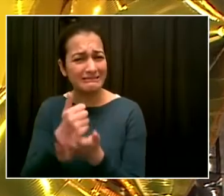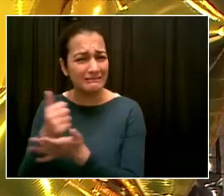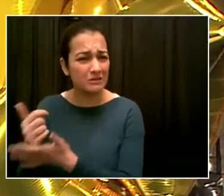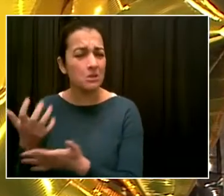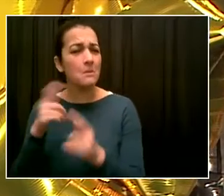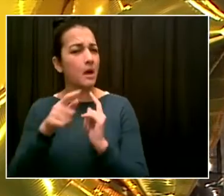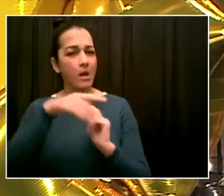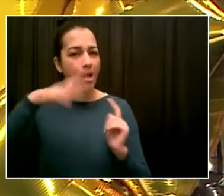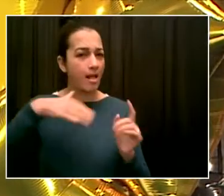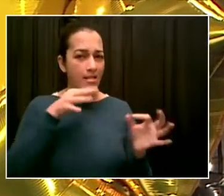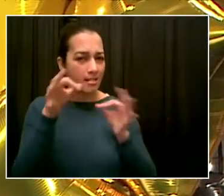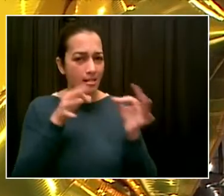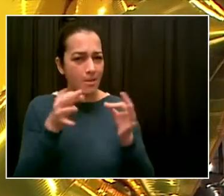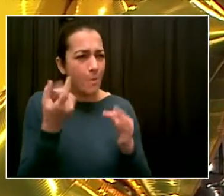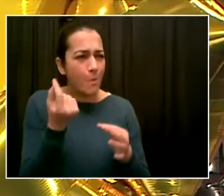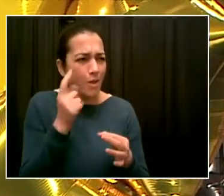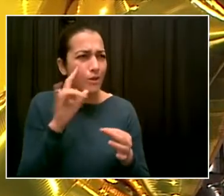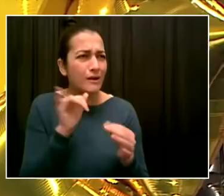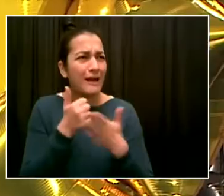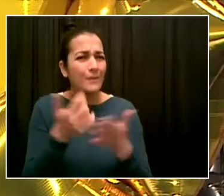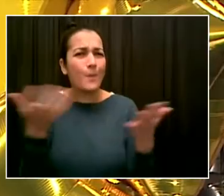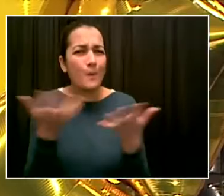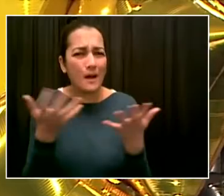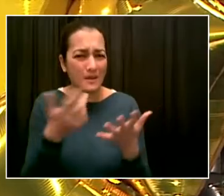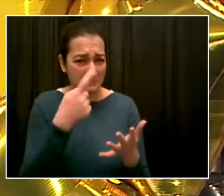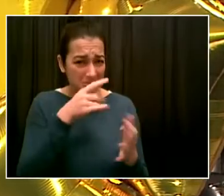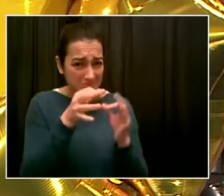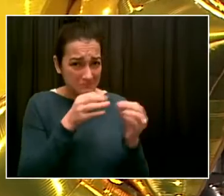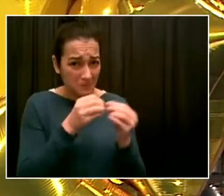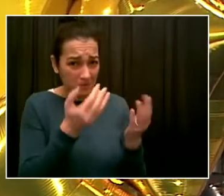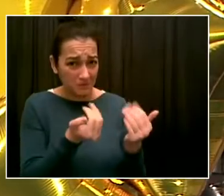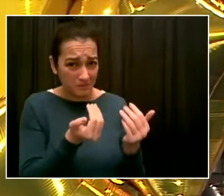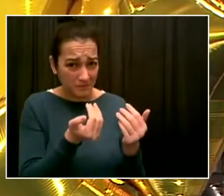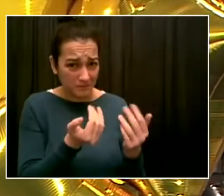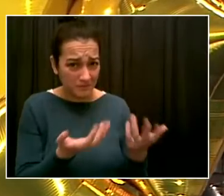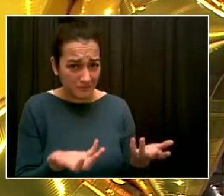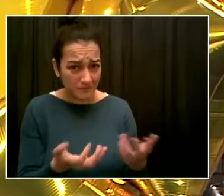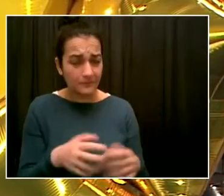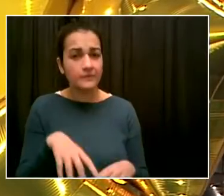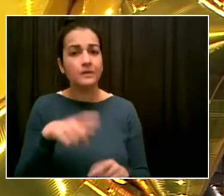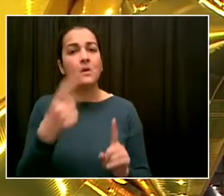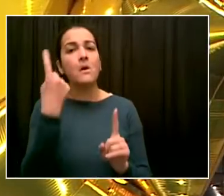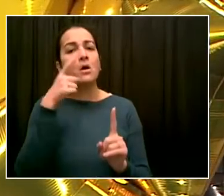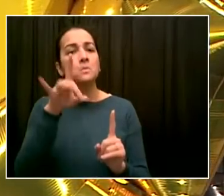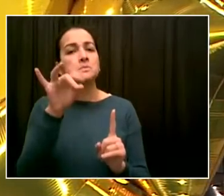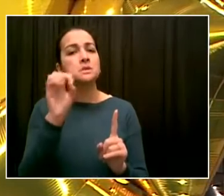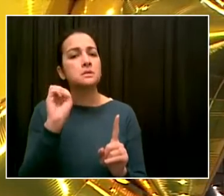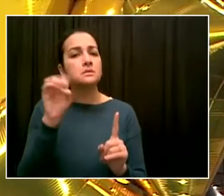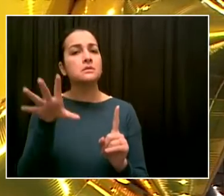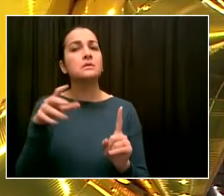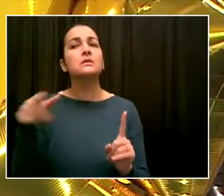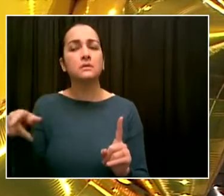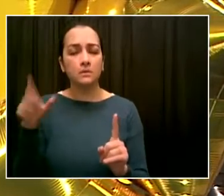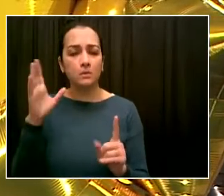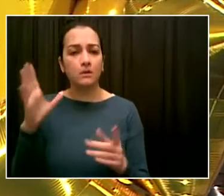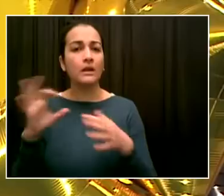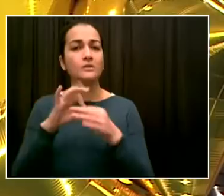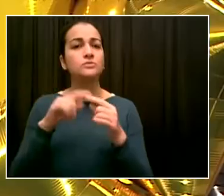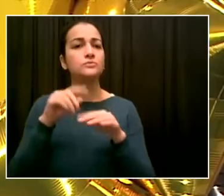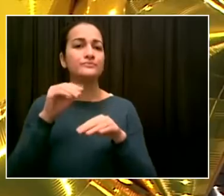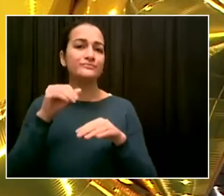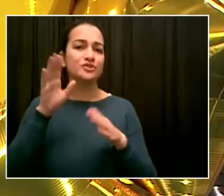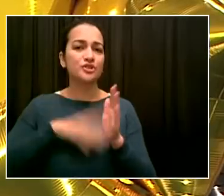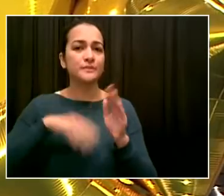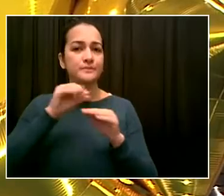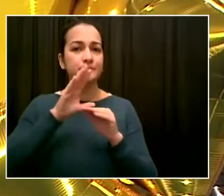people, especially connecting people to affordable housing options. People who are staying in at least one hotel that she visited,